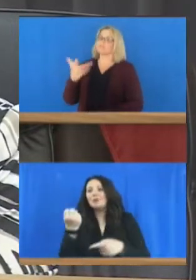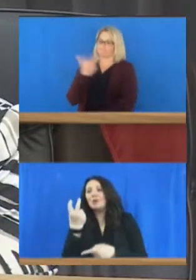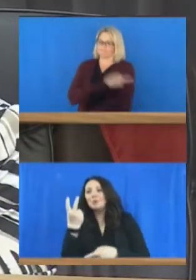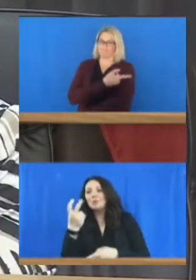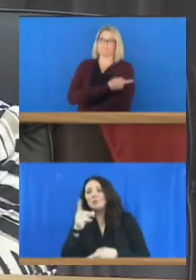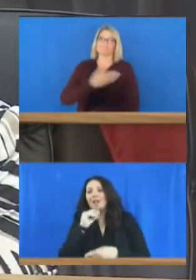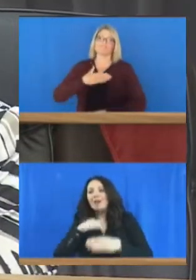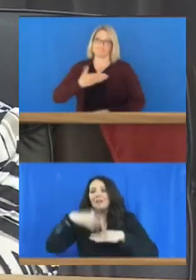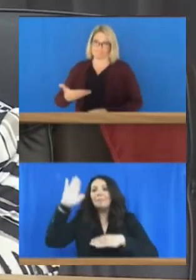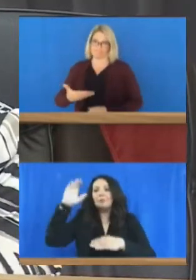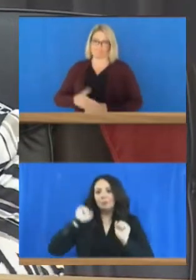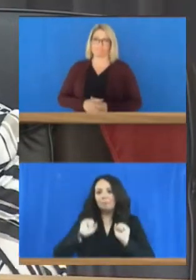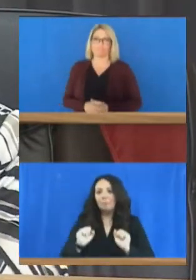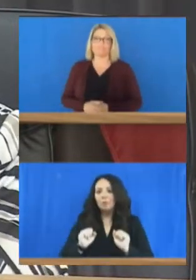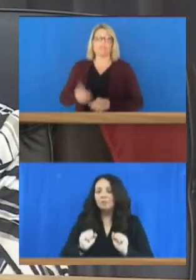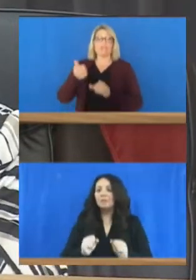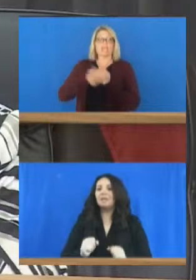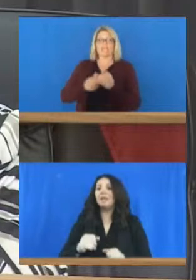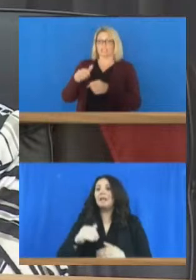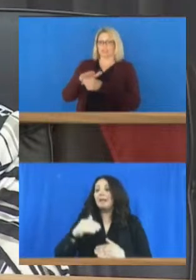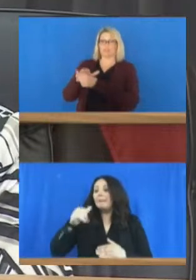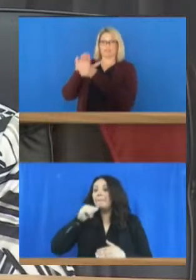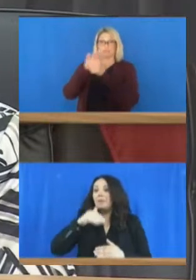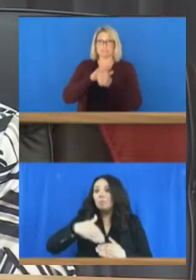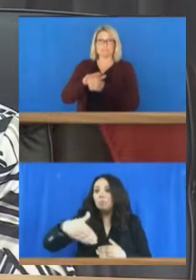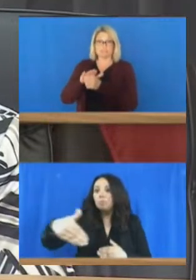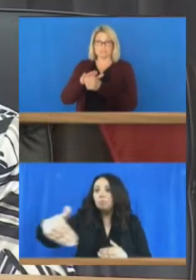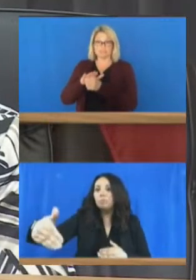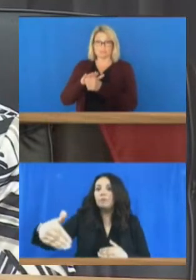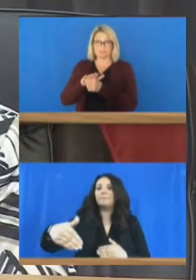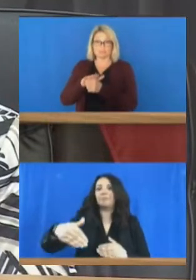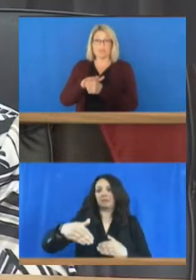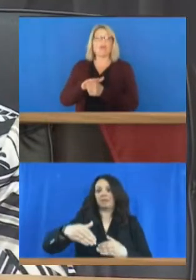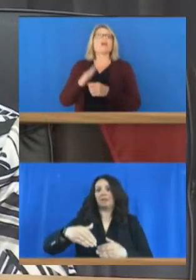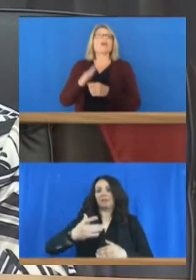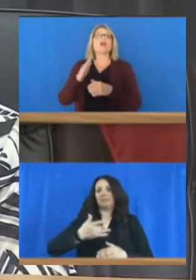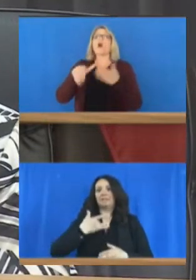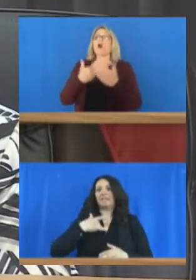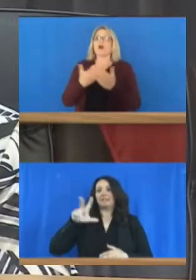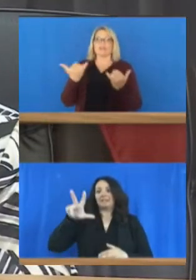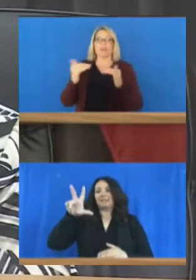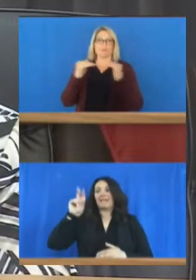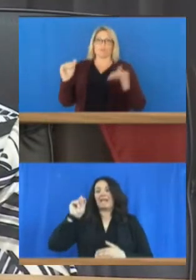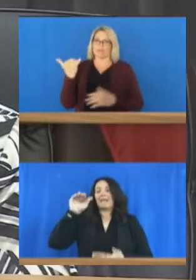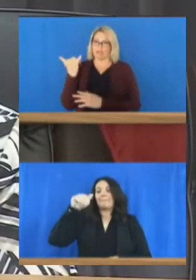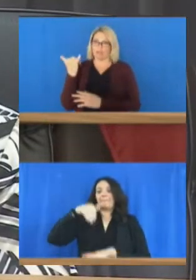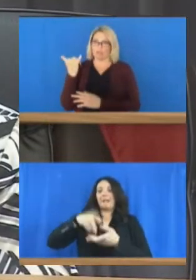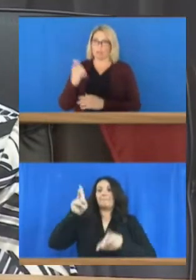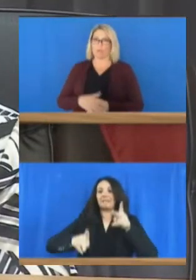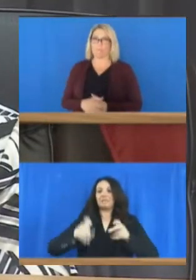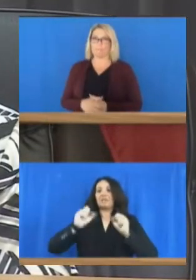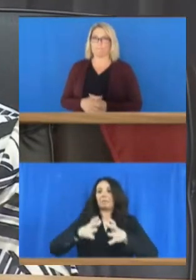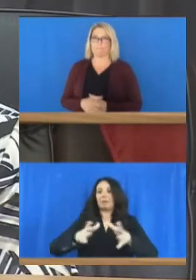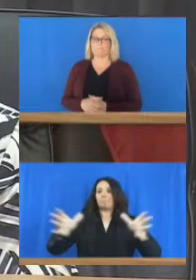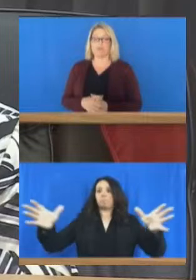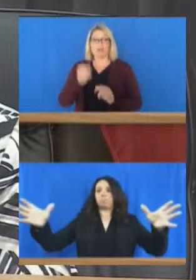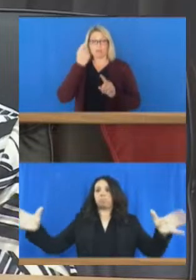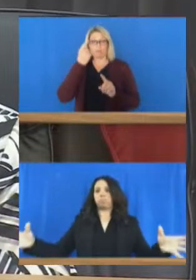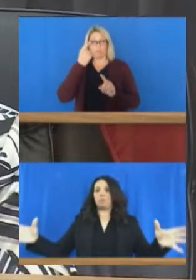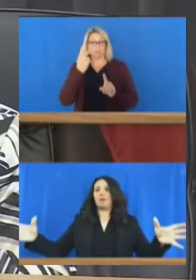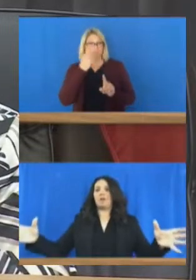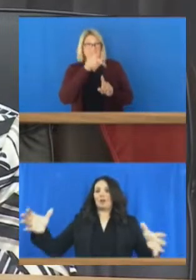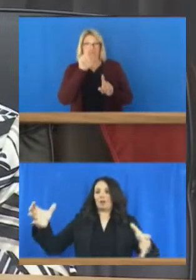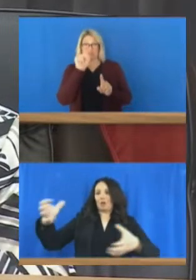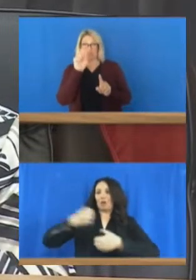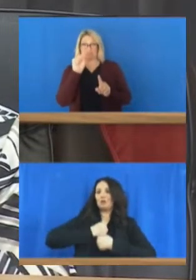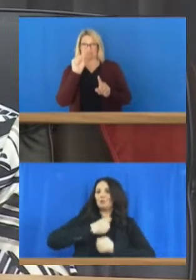in our actions to prevent further infections and new outbreaks. If we let our guard down, it will happen. And again, when I was on call on the weekend, I